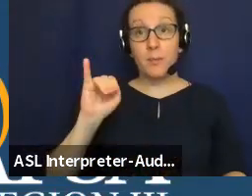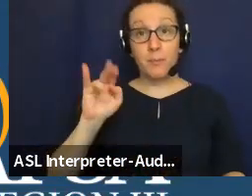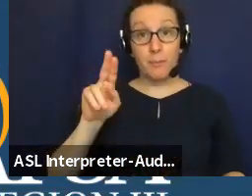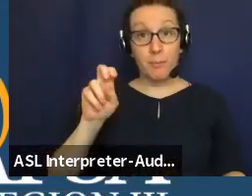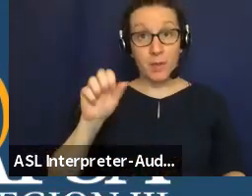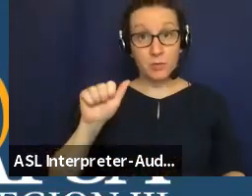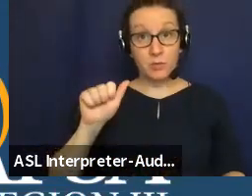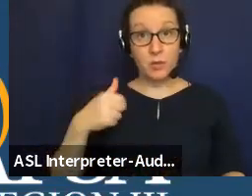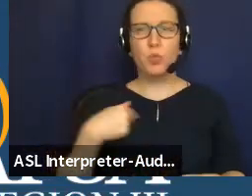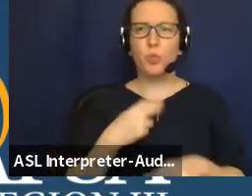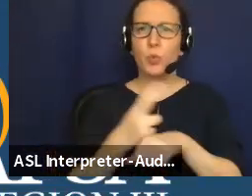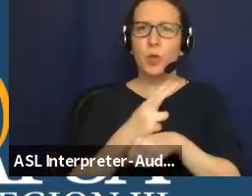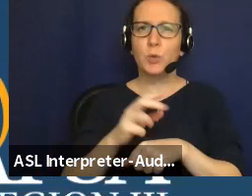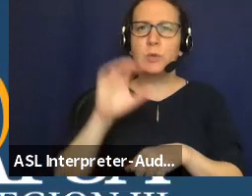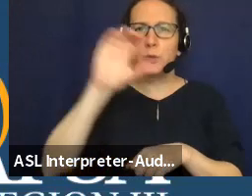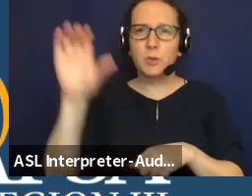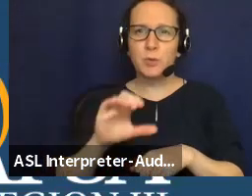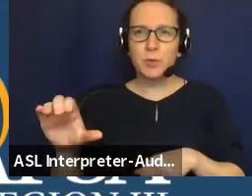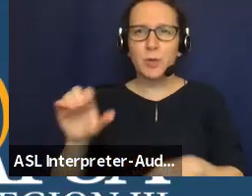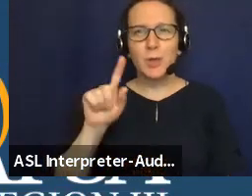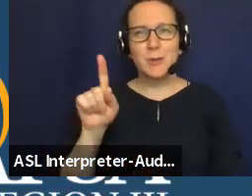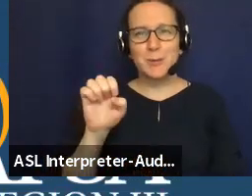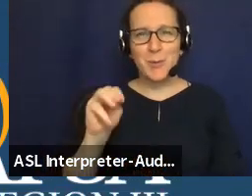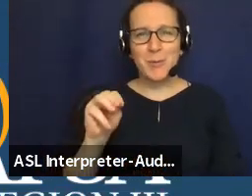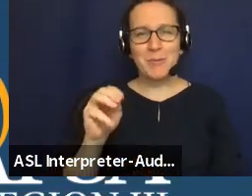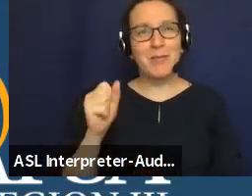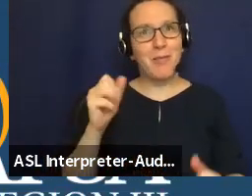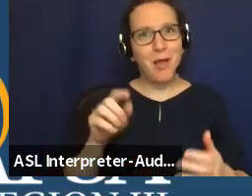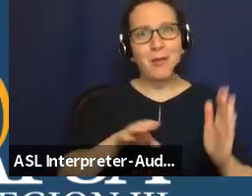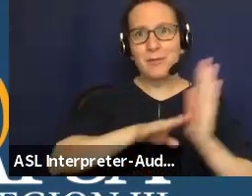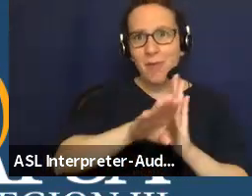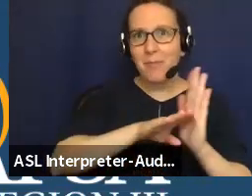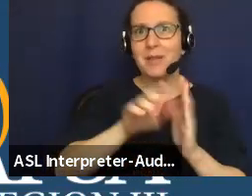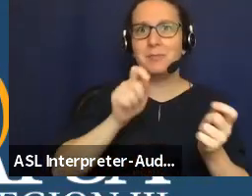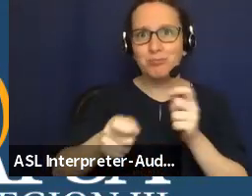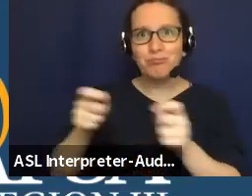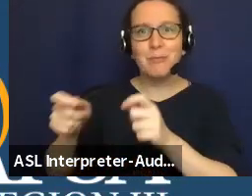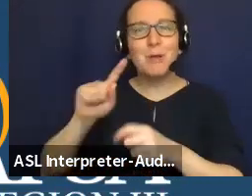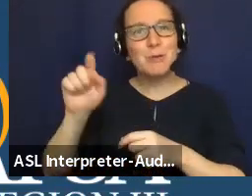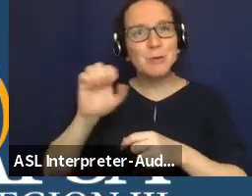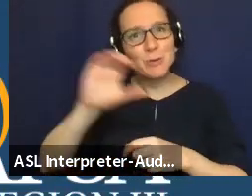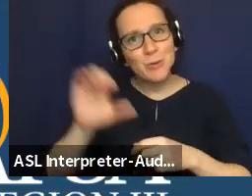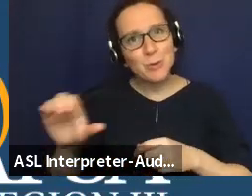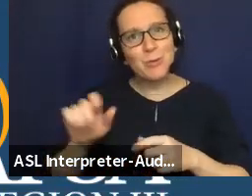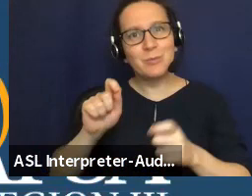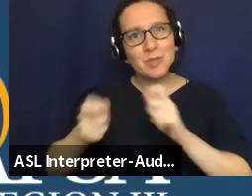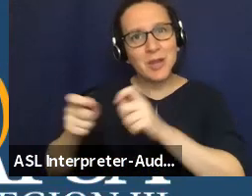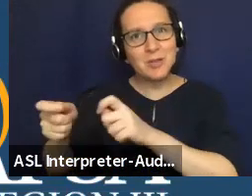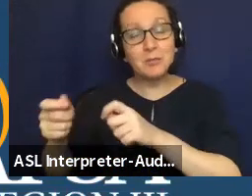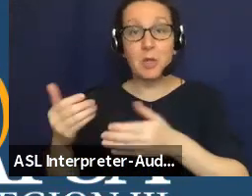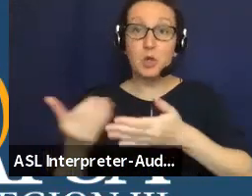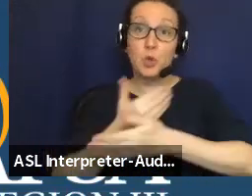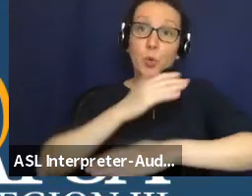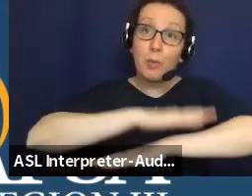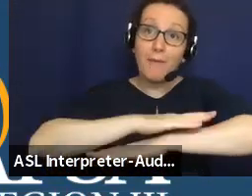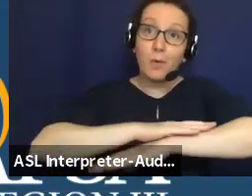so, and there's just so many developments. Zoom is changing often, and then there's new different platforms that keep coming